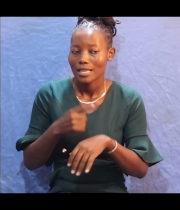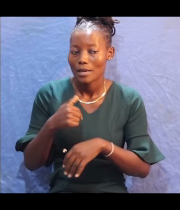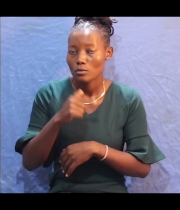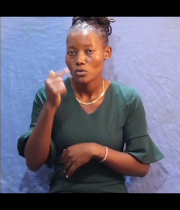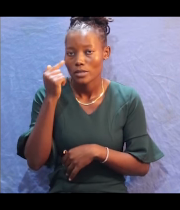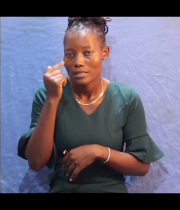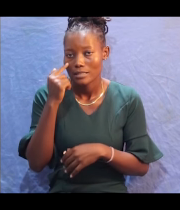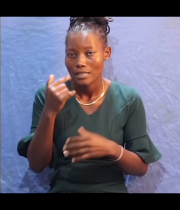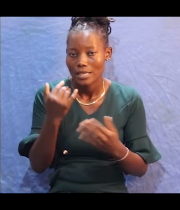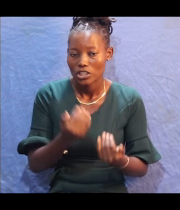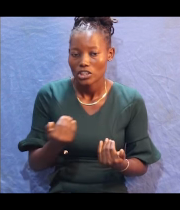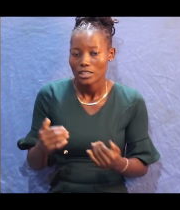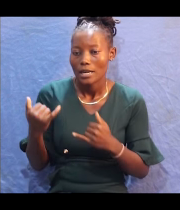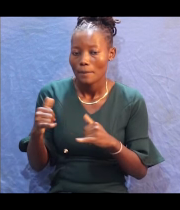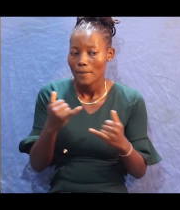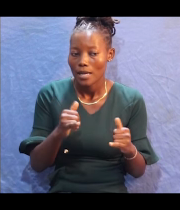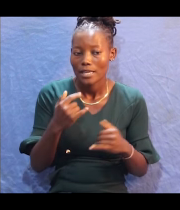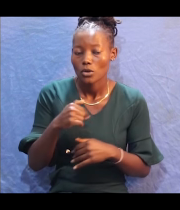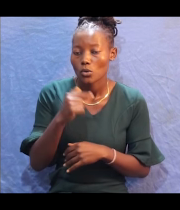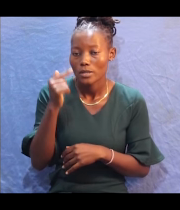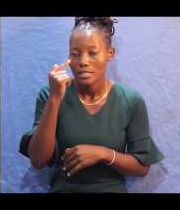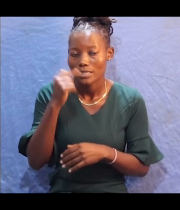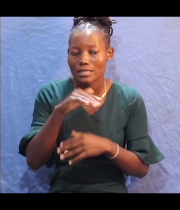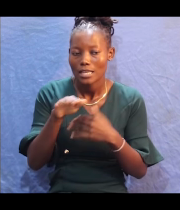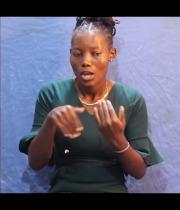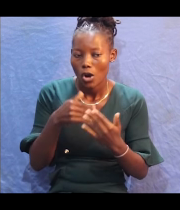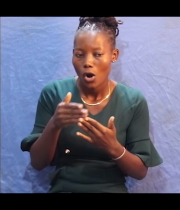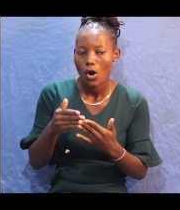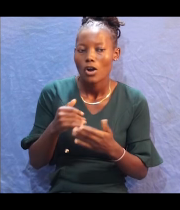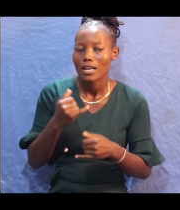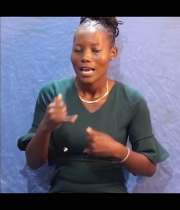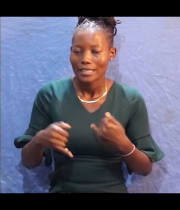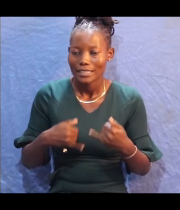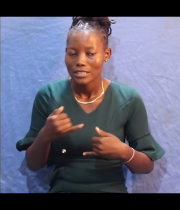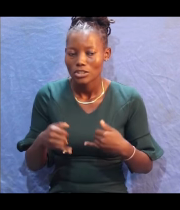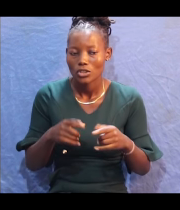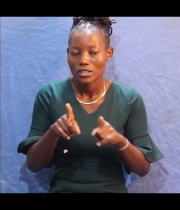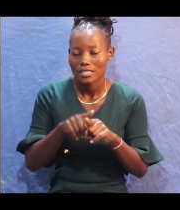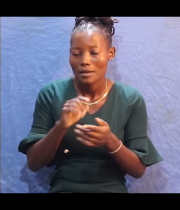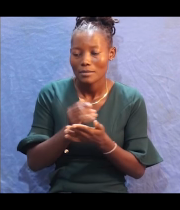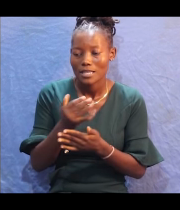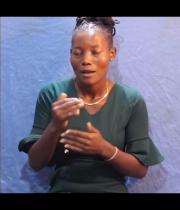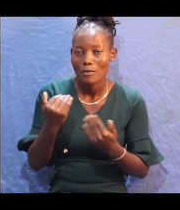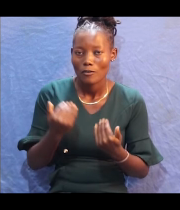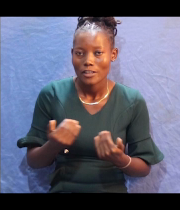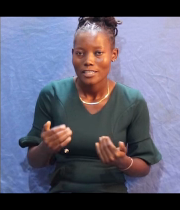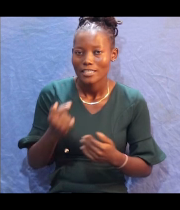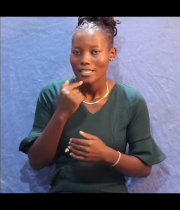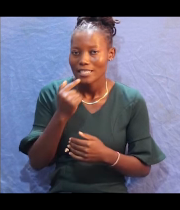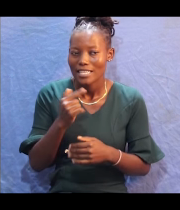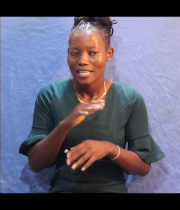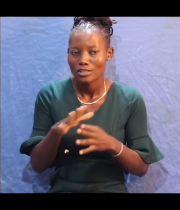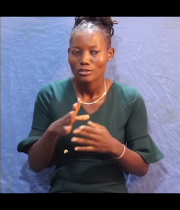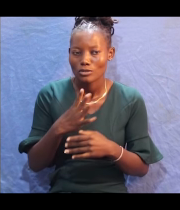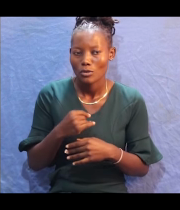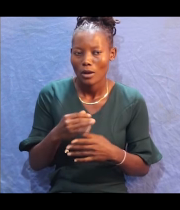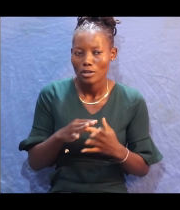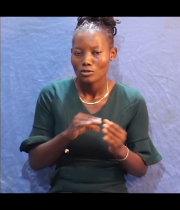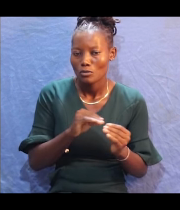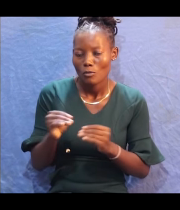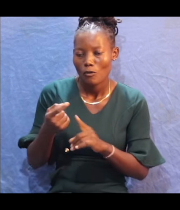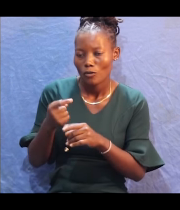play, we see that all of them are included in the game, even though some of the children says, oh, I don't want to run now in this activity.